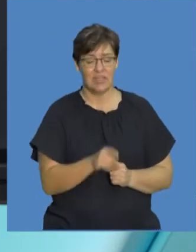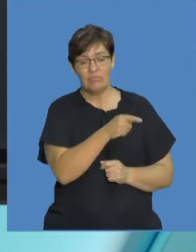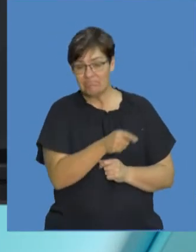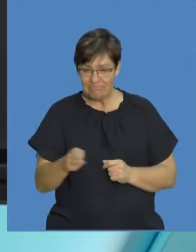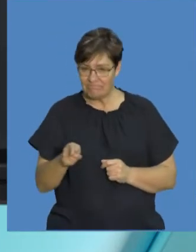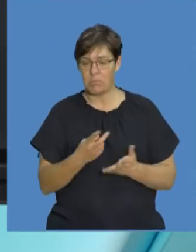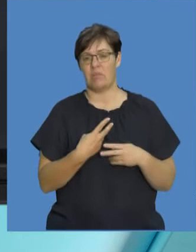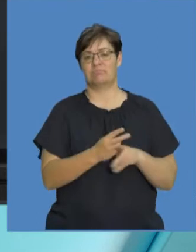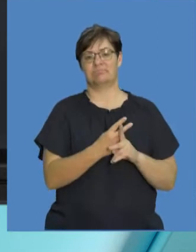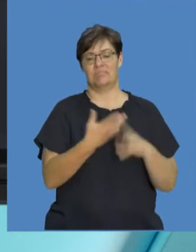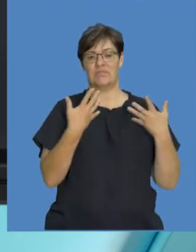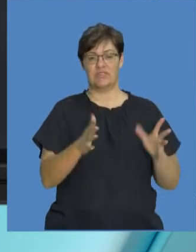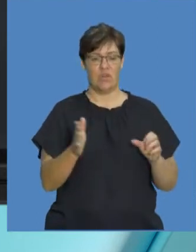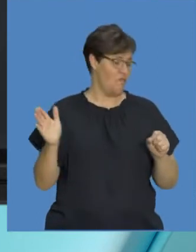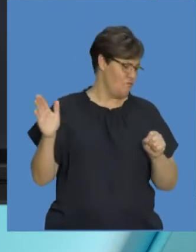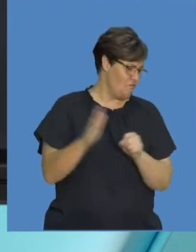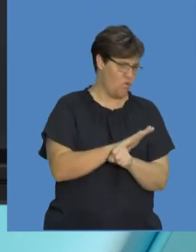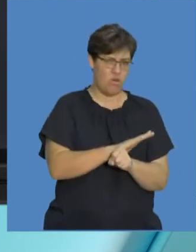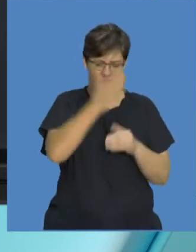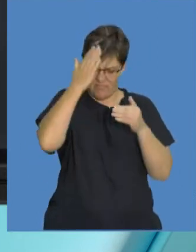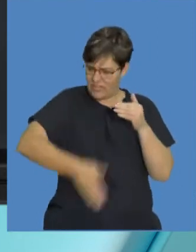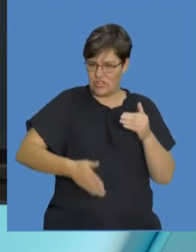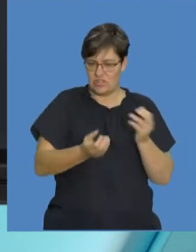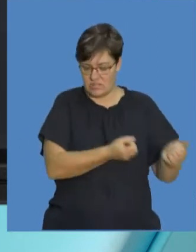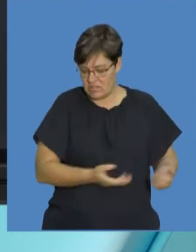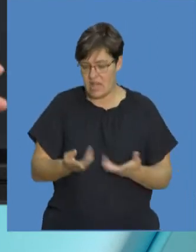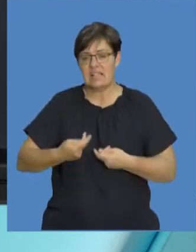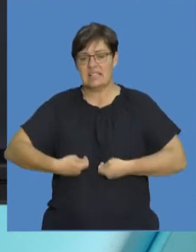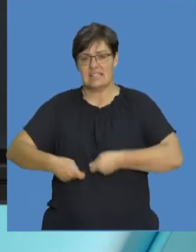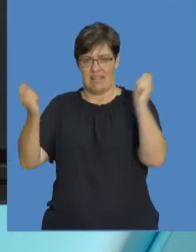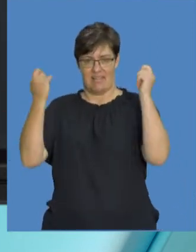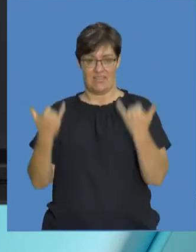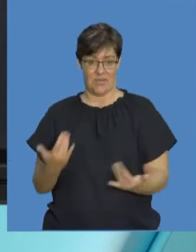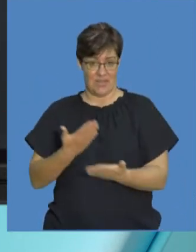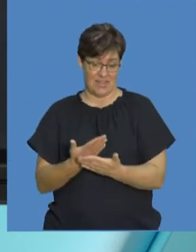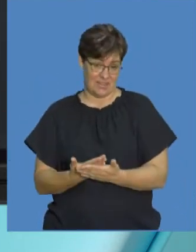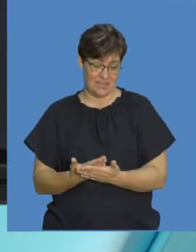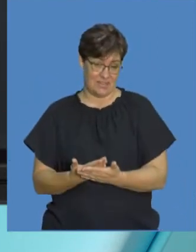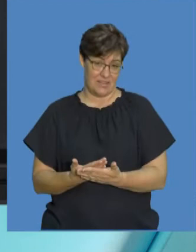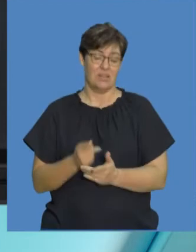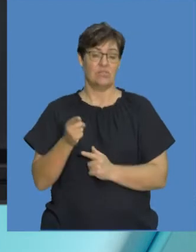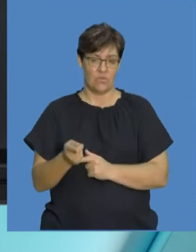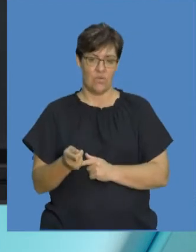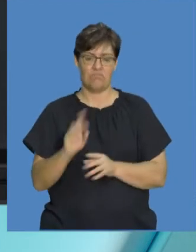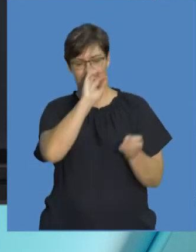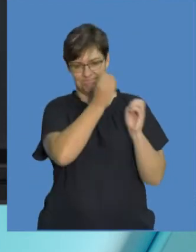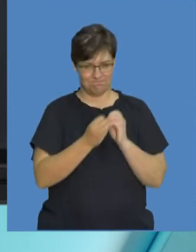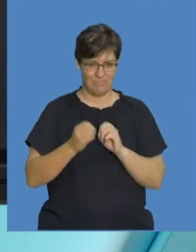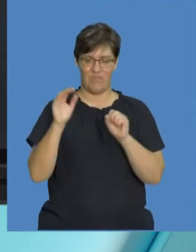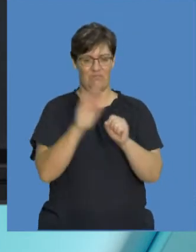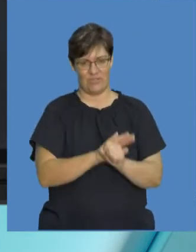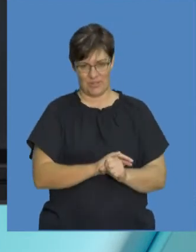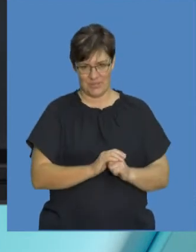those goods that were produced, completely produced, ready for sale. So those are the goods that we have completely